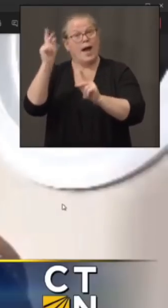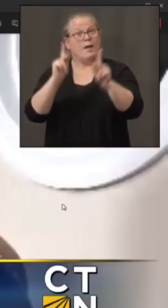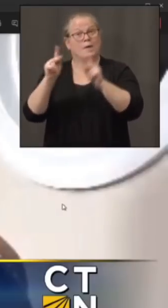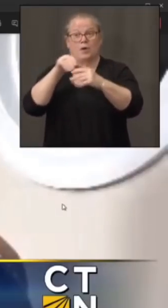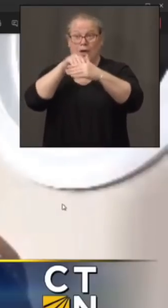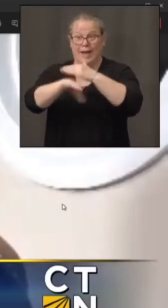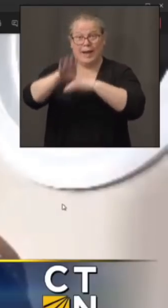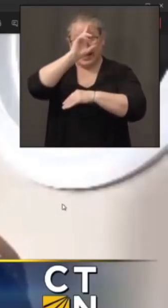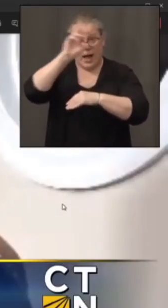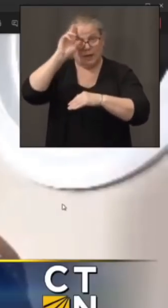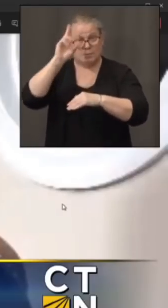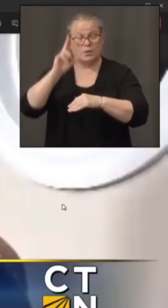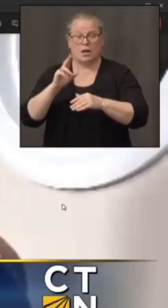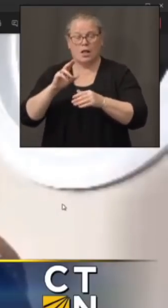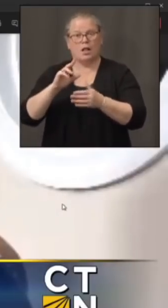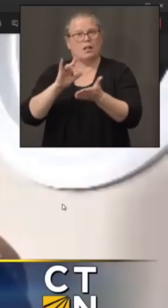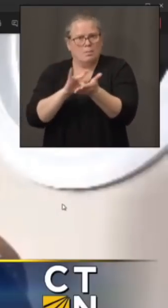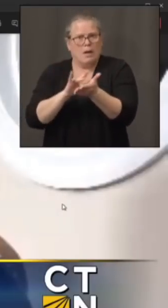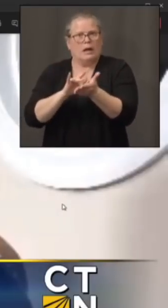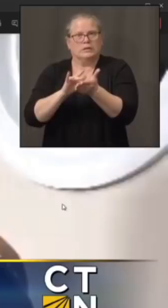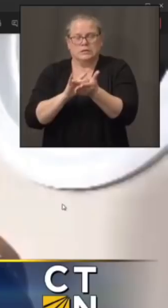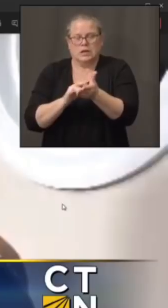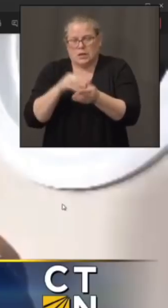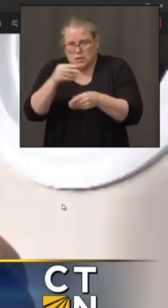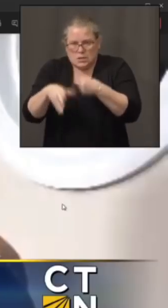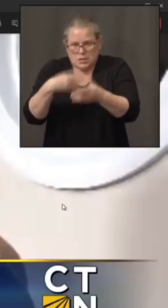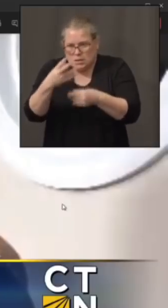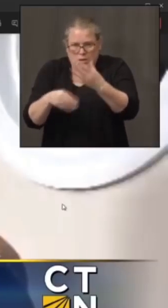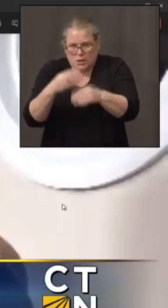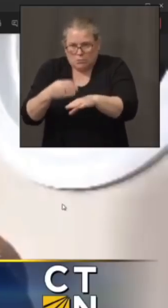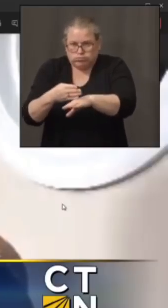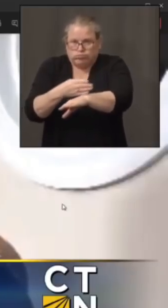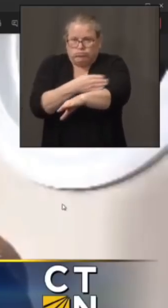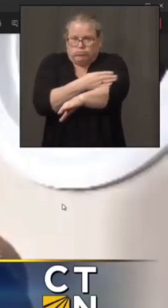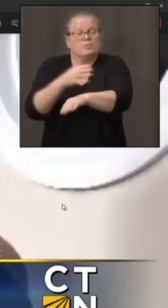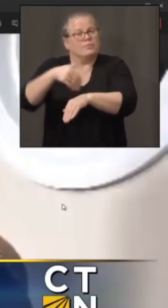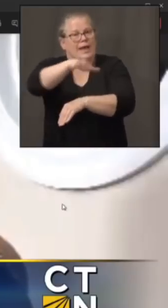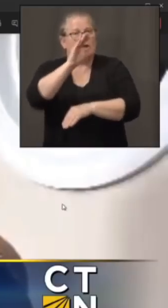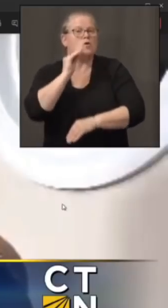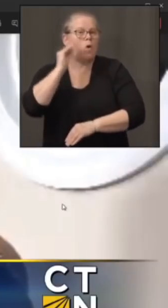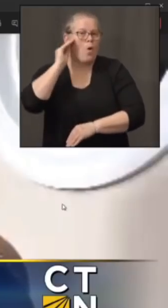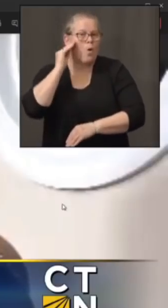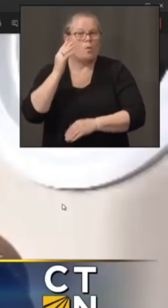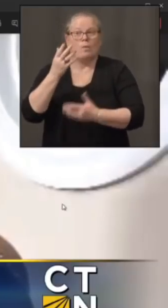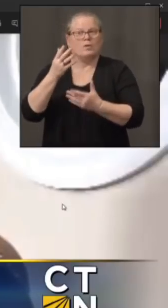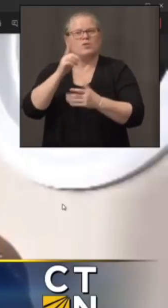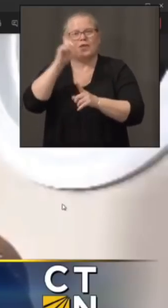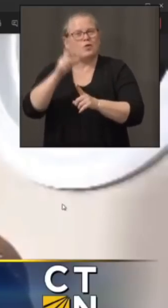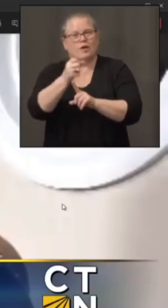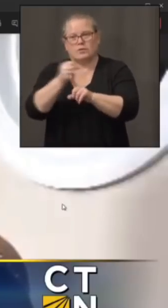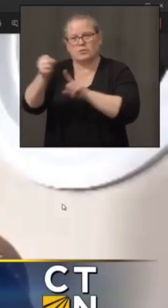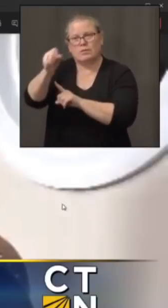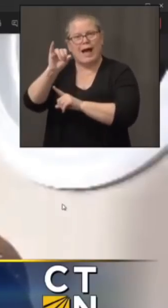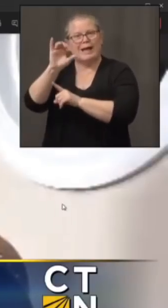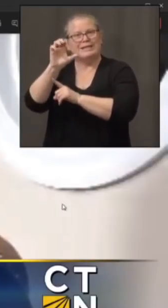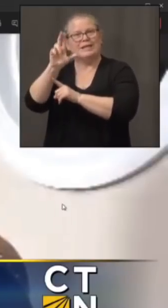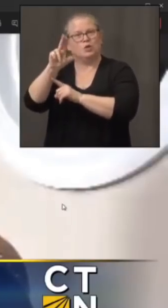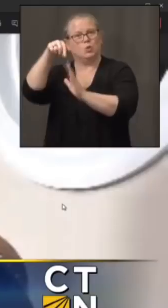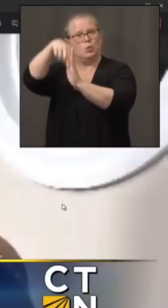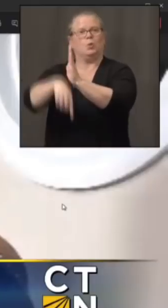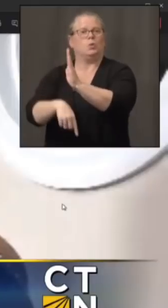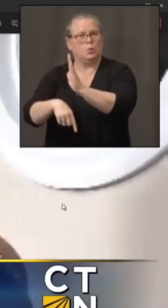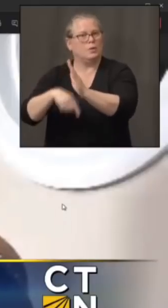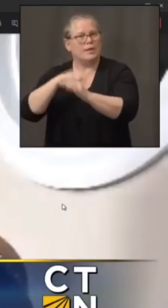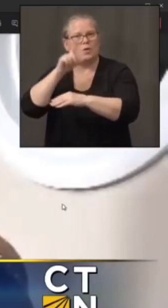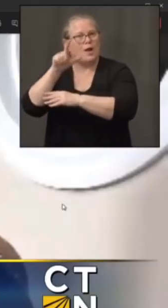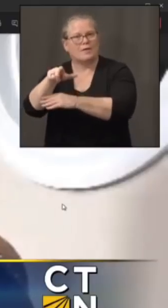many are staying in the hospital for a prolonged period of time. So that's going to increase hospital capacity. I think that's going to be offset nationally